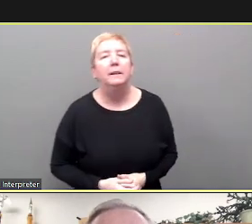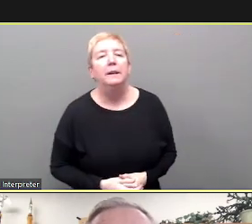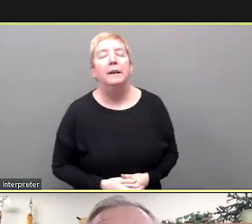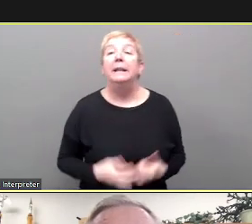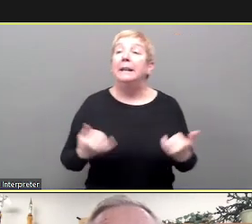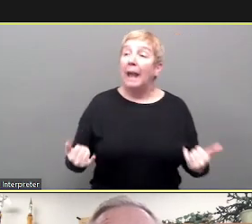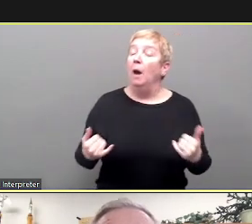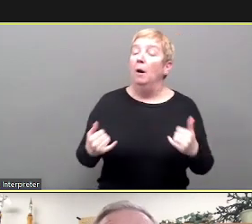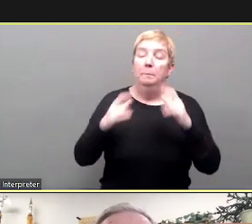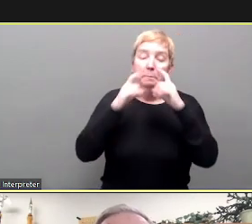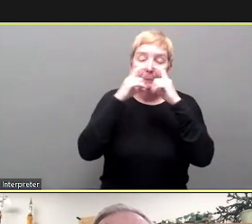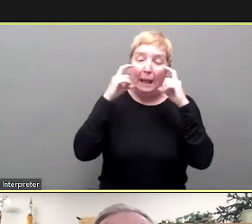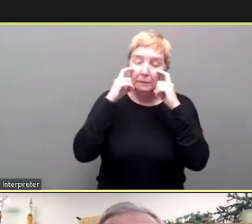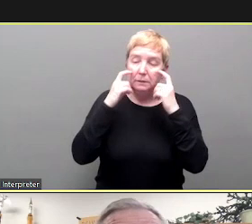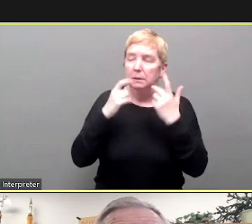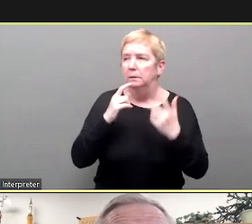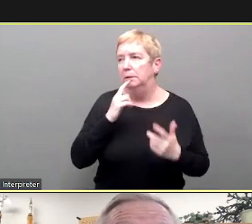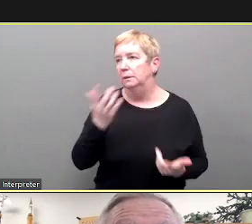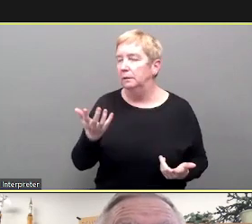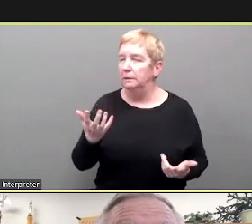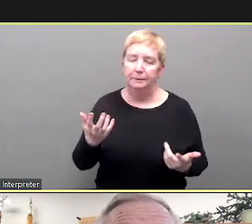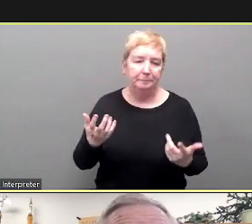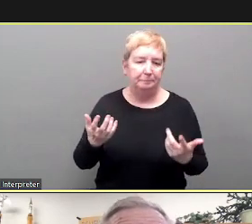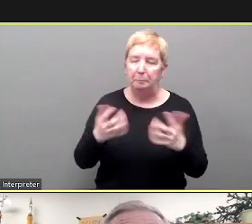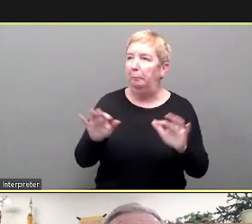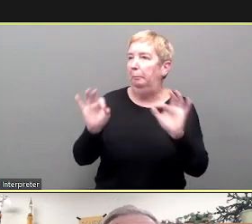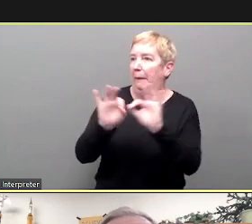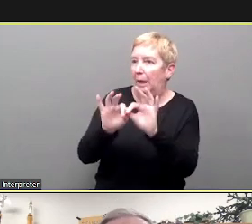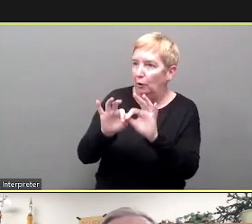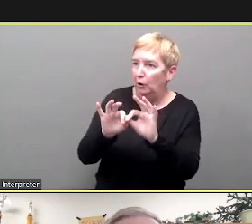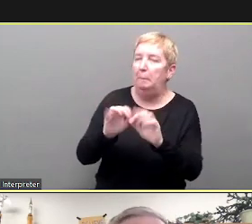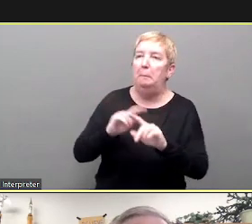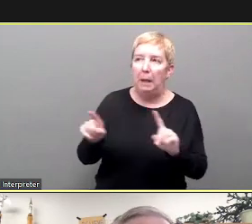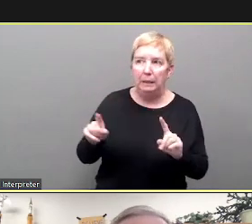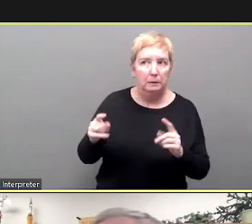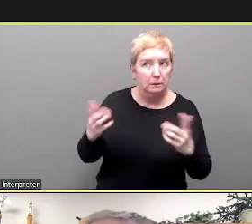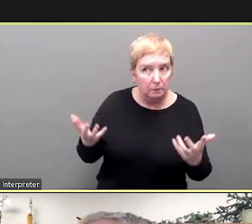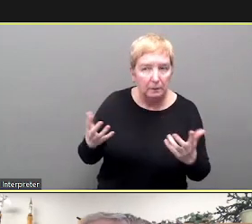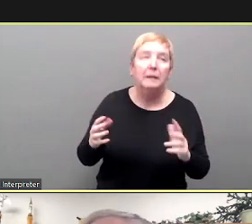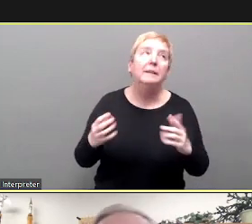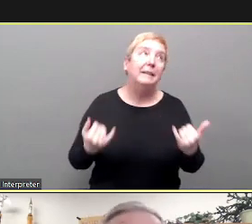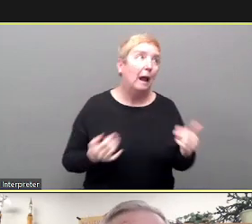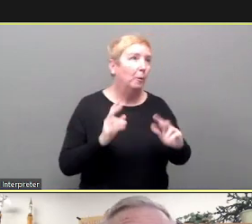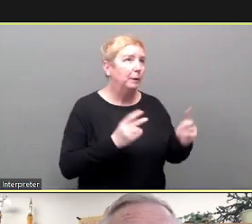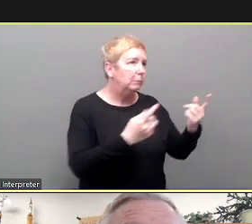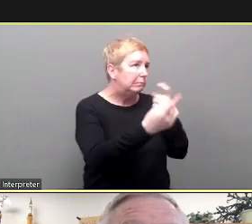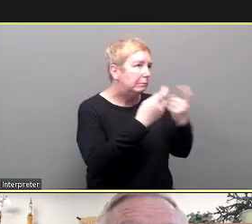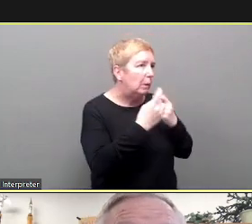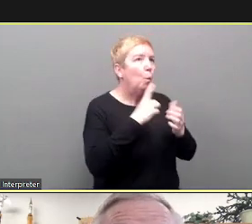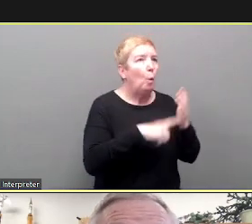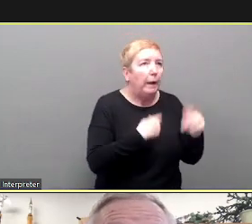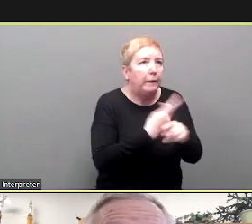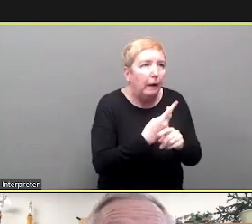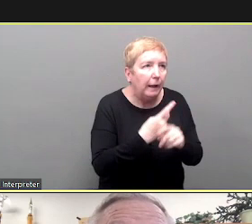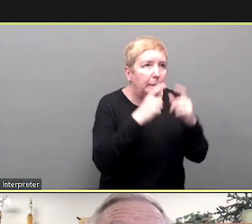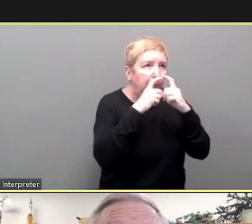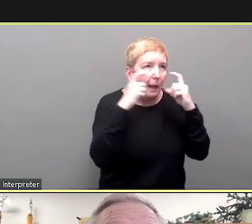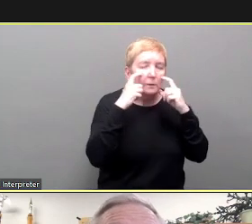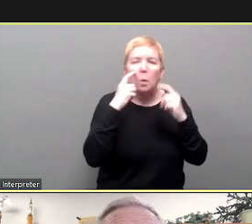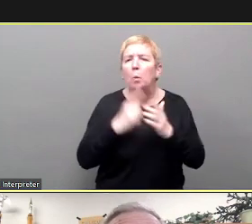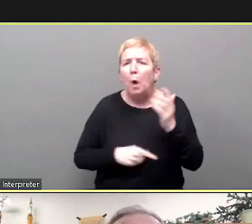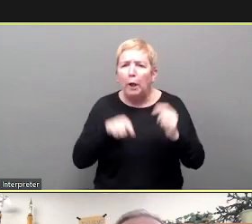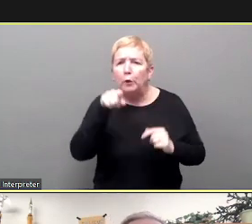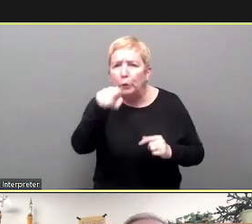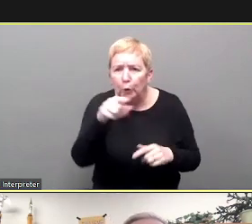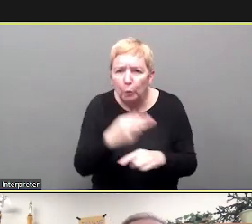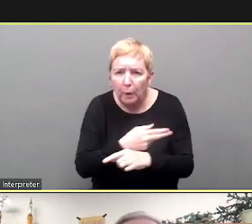Masks matter. What are we going to do about masks? I'm getting a lot of questions now. What kind of masks are you wearing? I'm getting